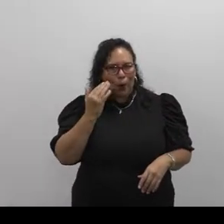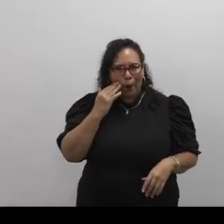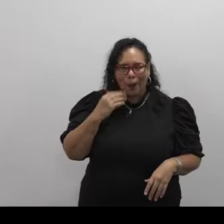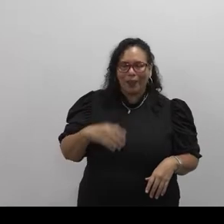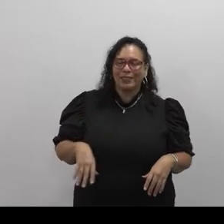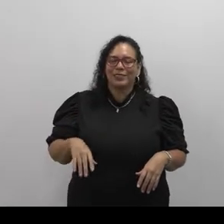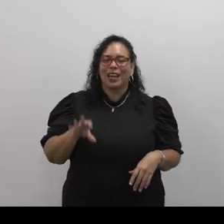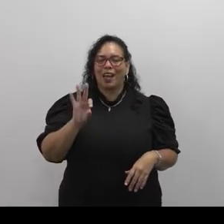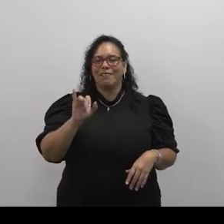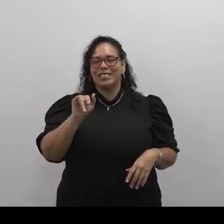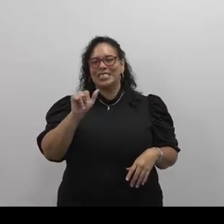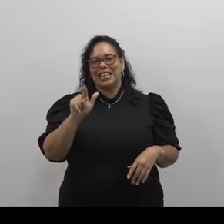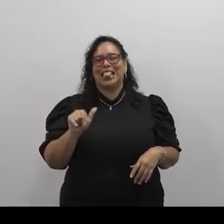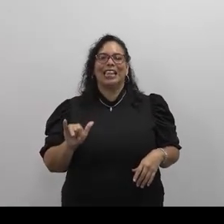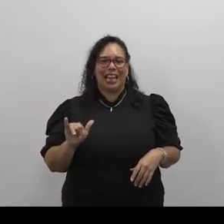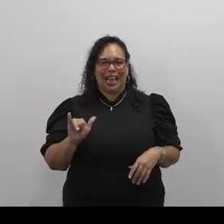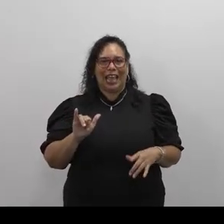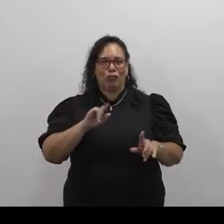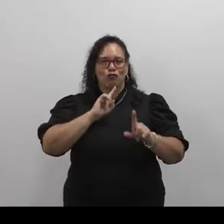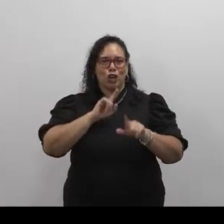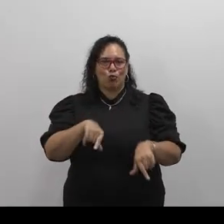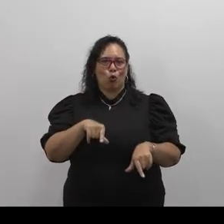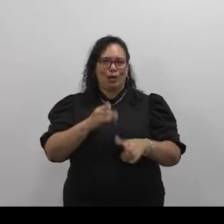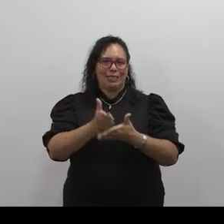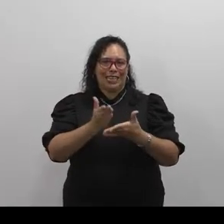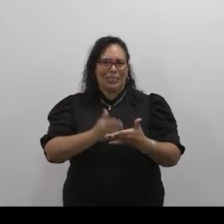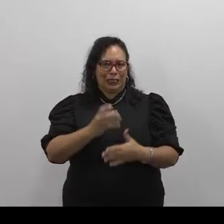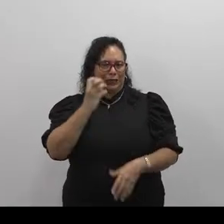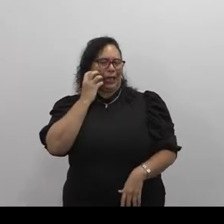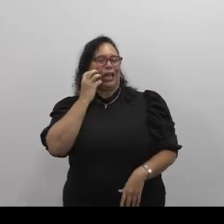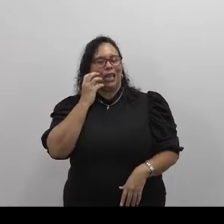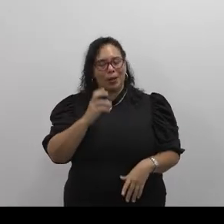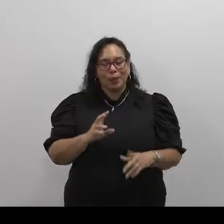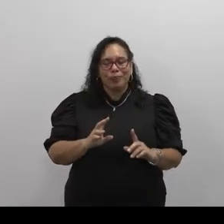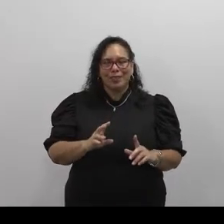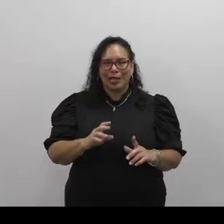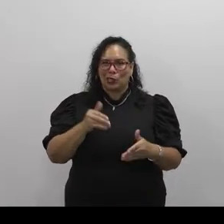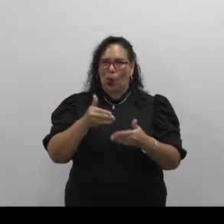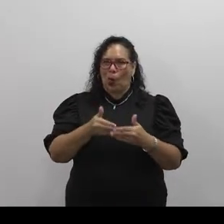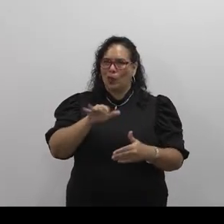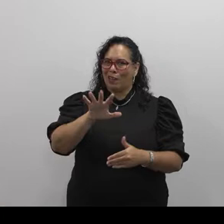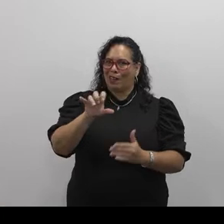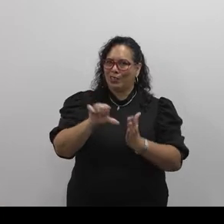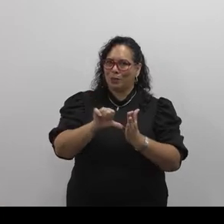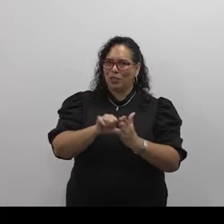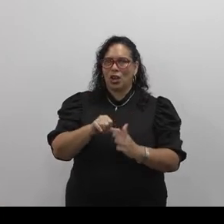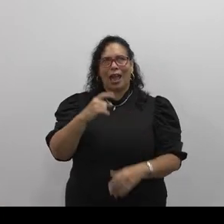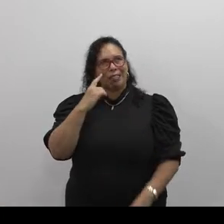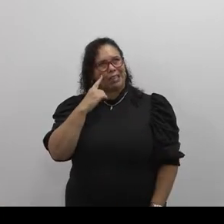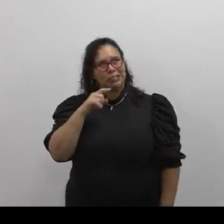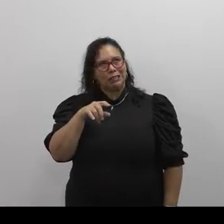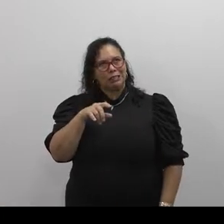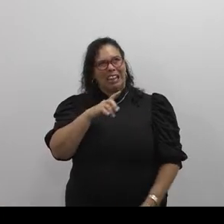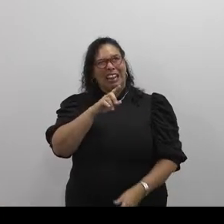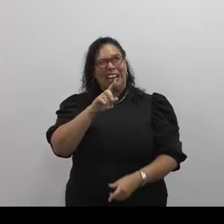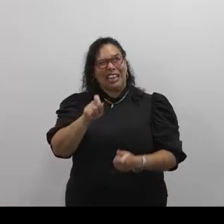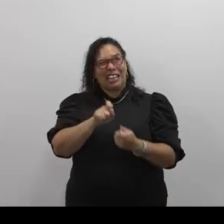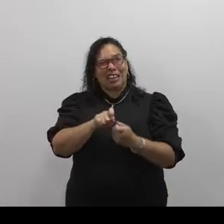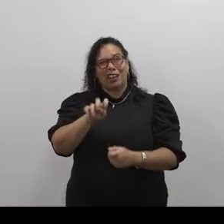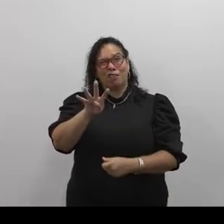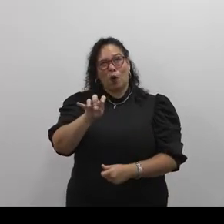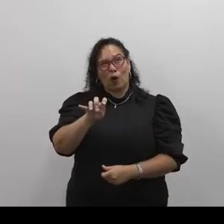reports section in particular. So I mentioned this plan in its entirety is close to 500 pages. I believe it's 488